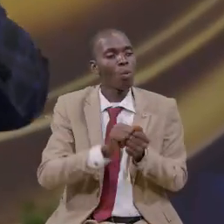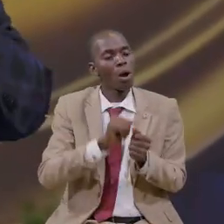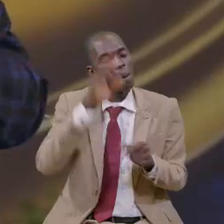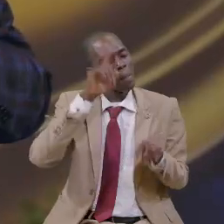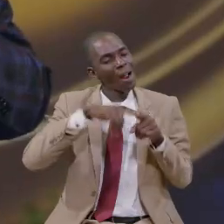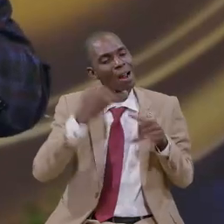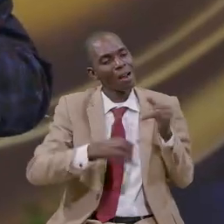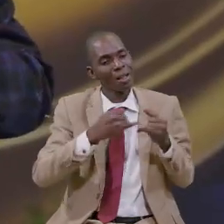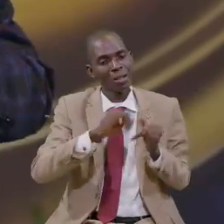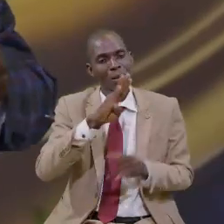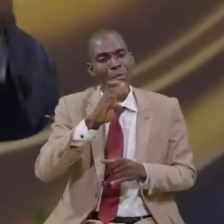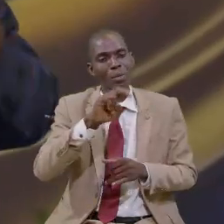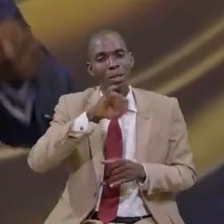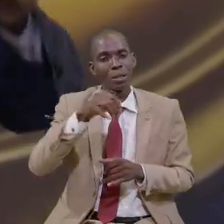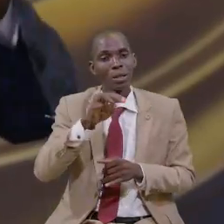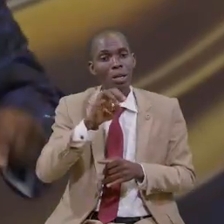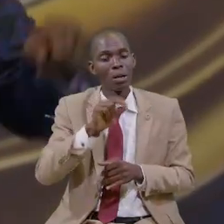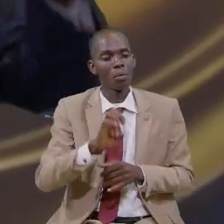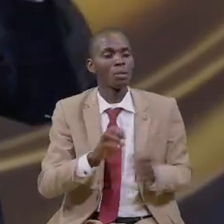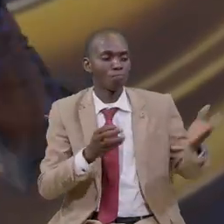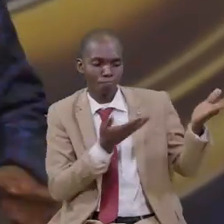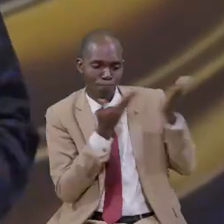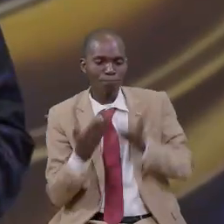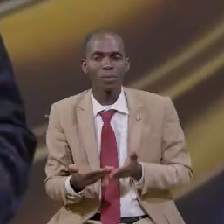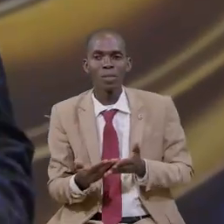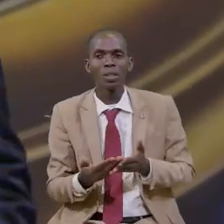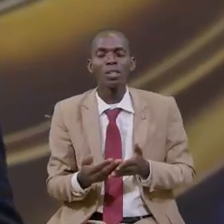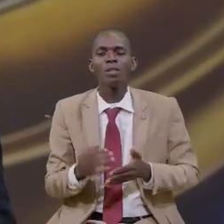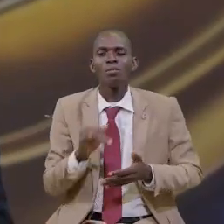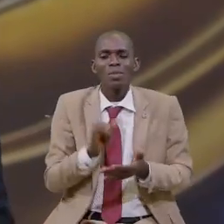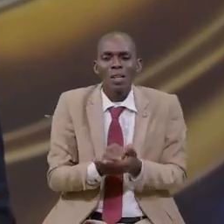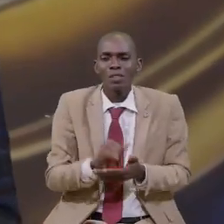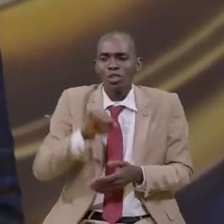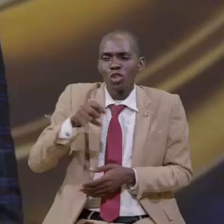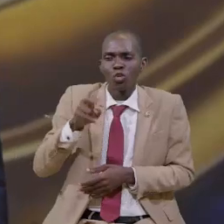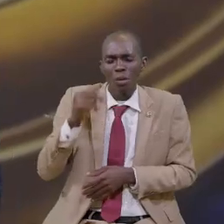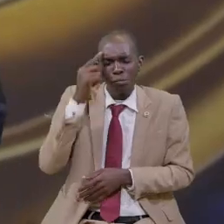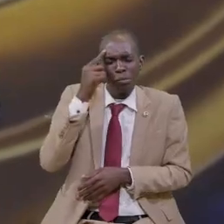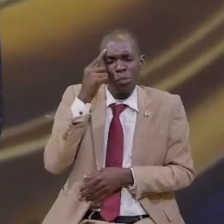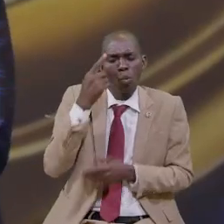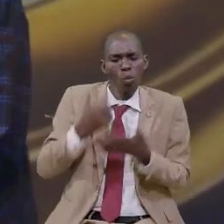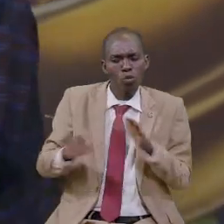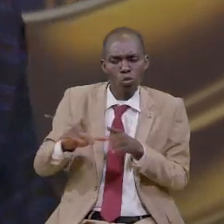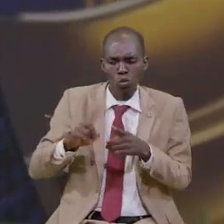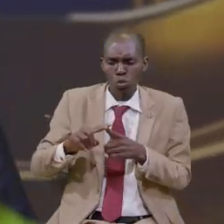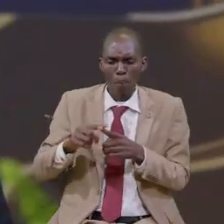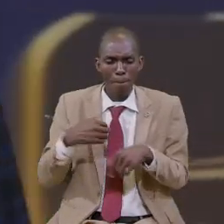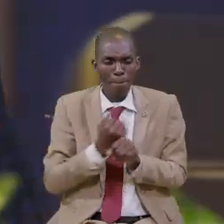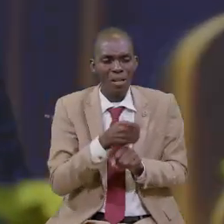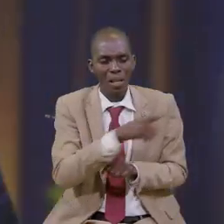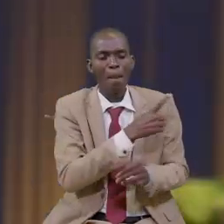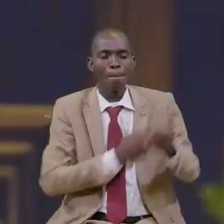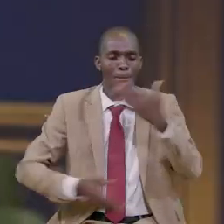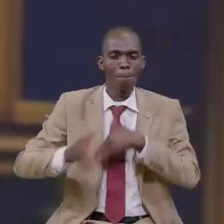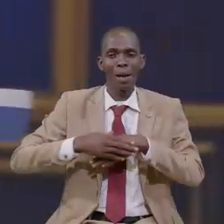do something so that they must come back. They will come back to you. Yeah. And so